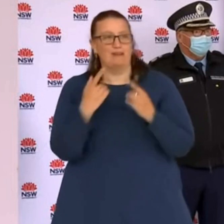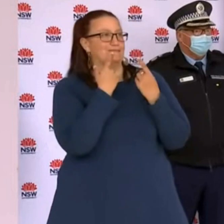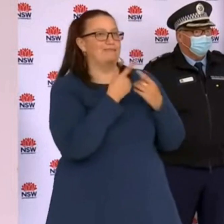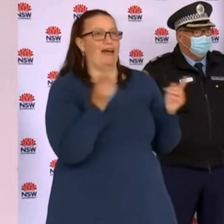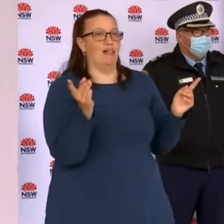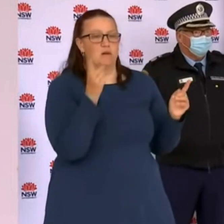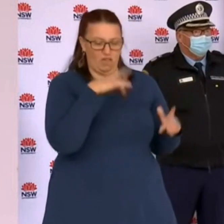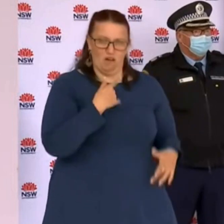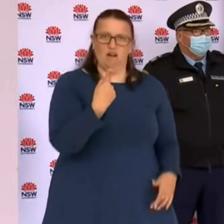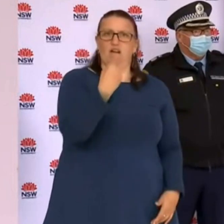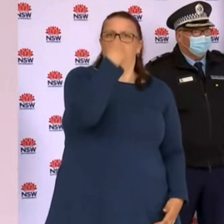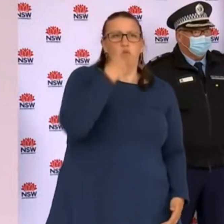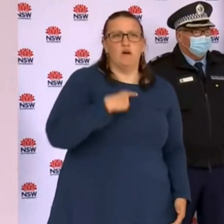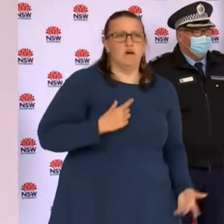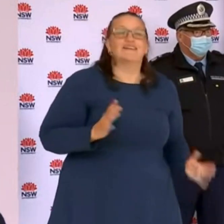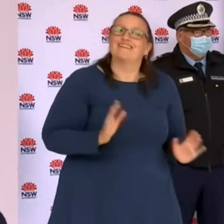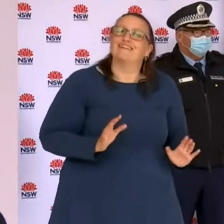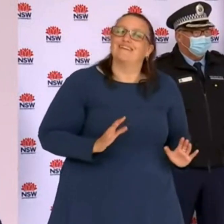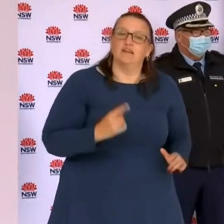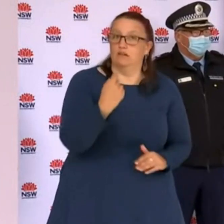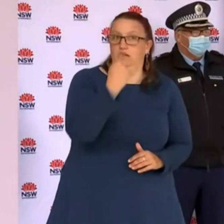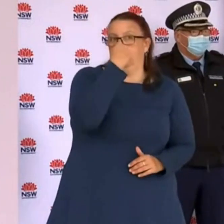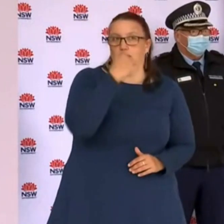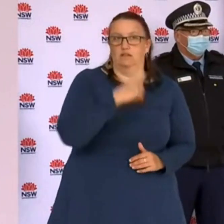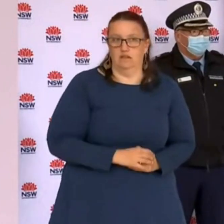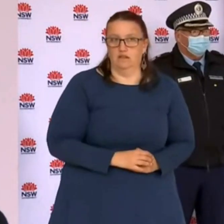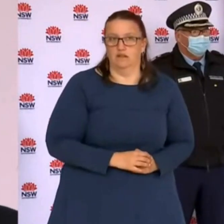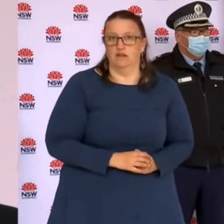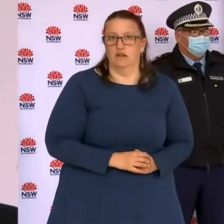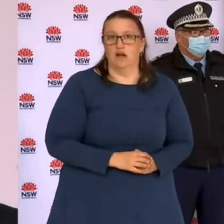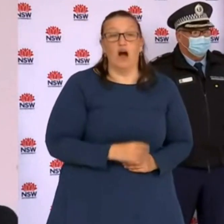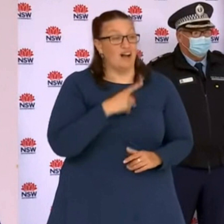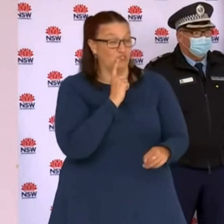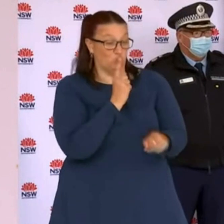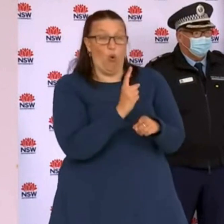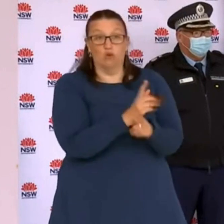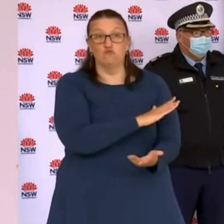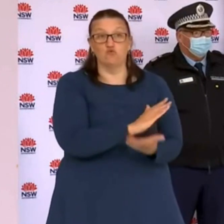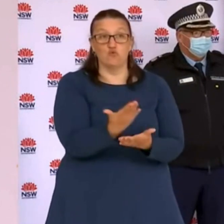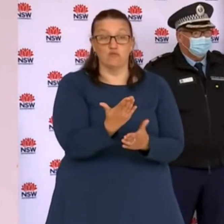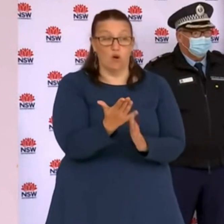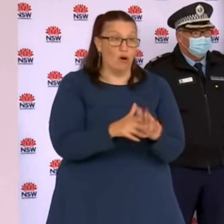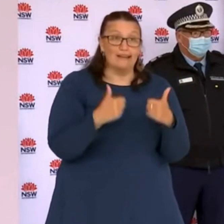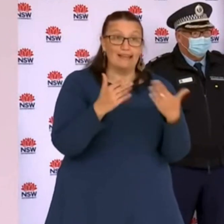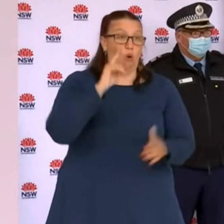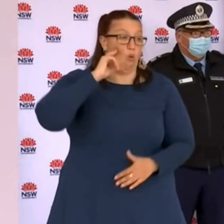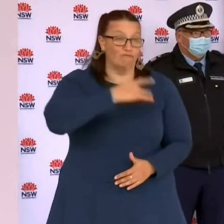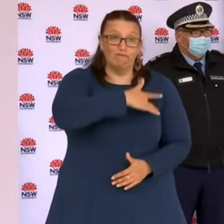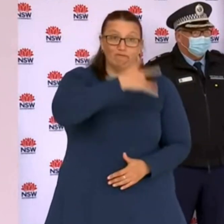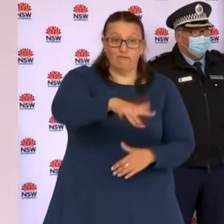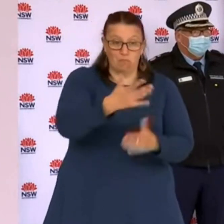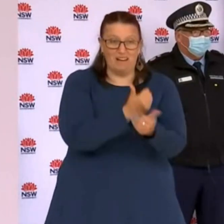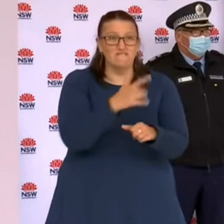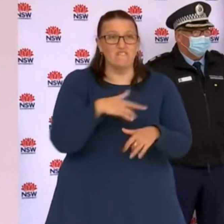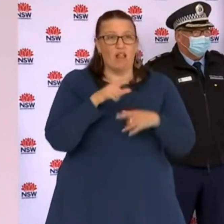say it like it is. And please know that when we say it like it is, we don't mean to cause offence. We just want to get information out. Because if we don't say